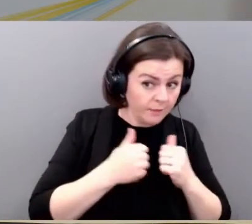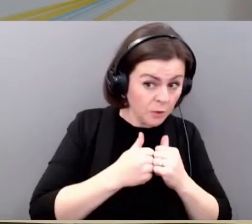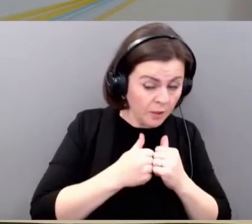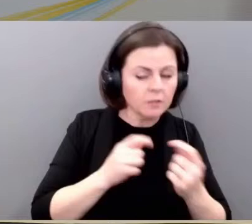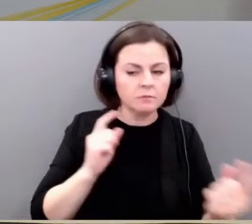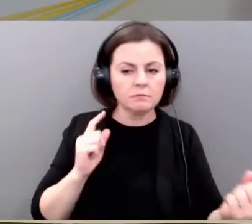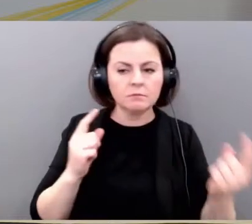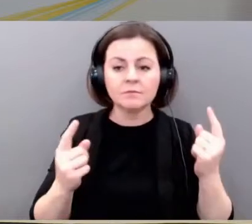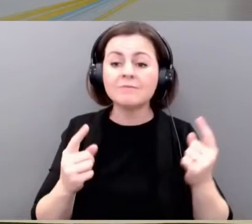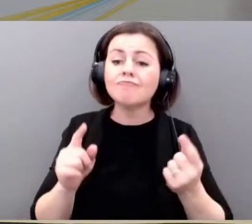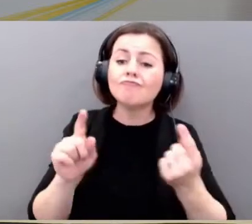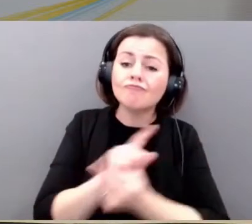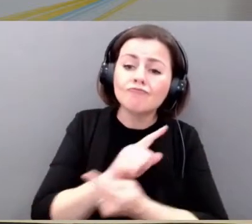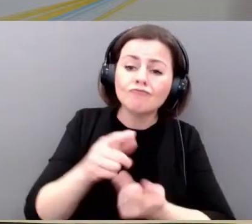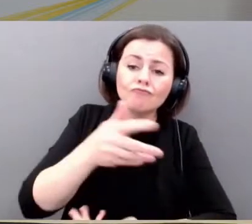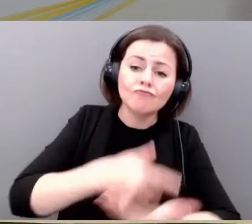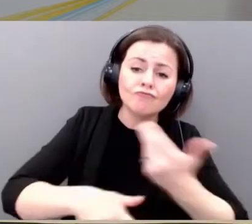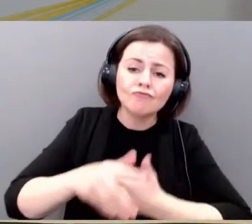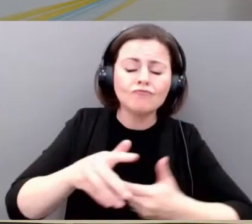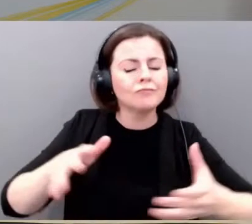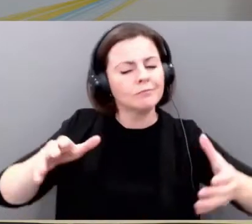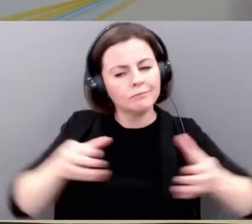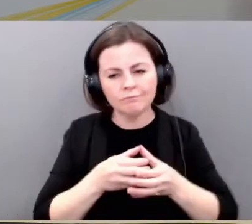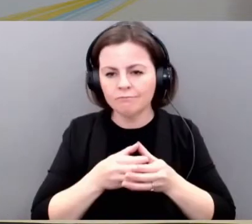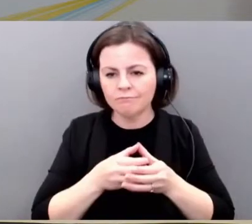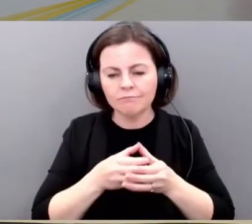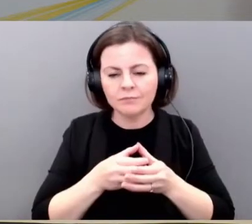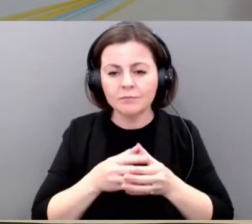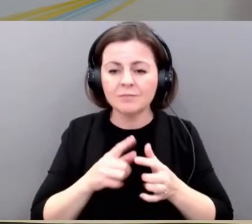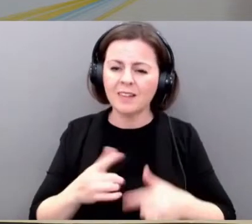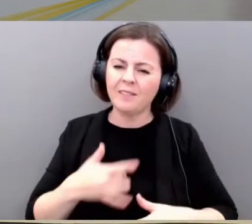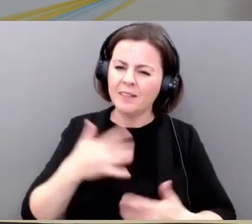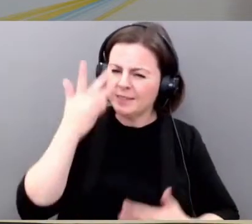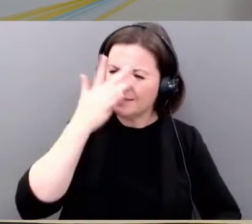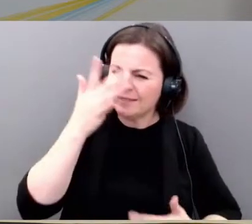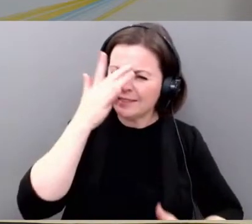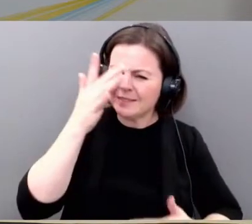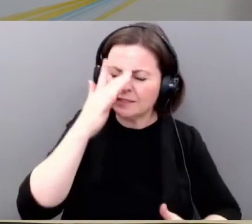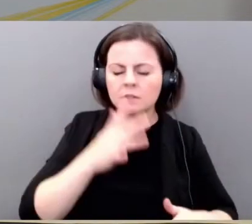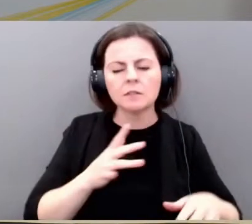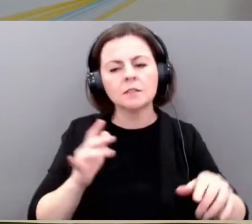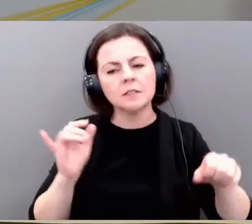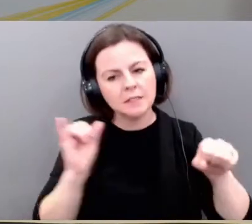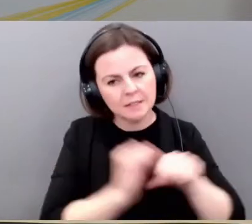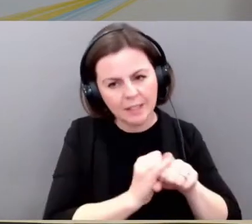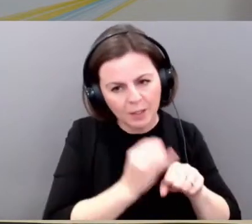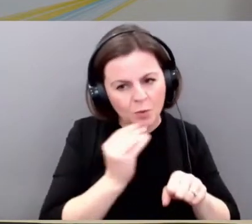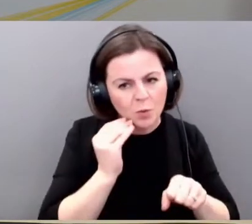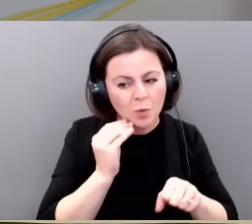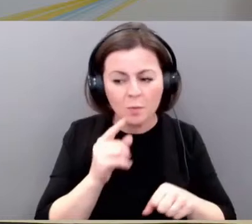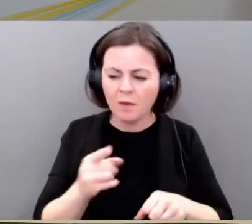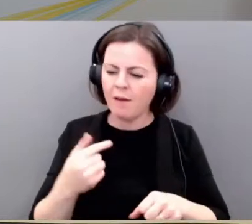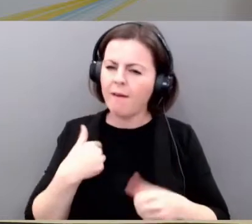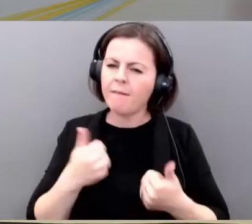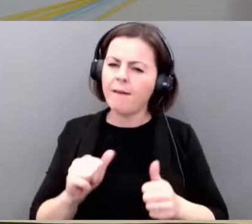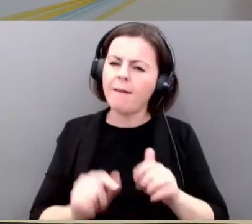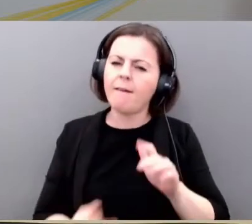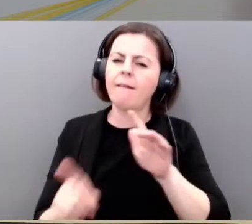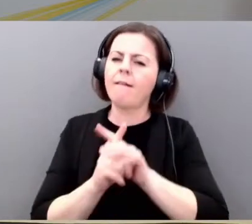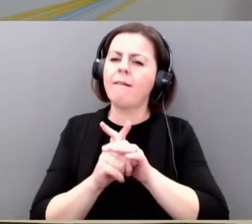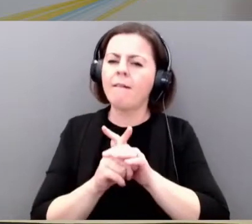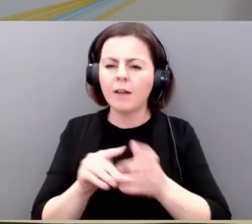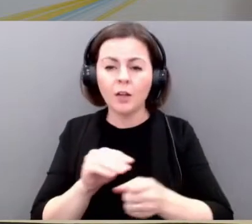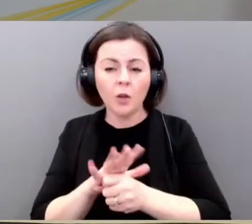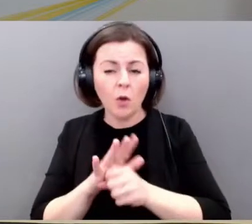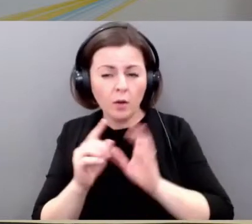contacts small, staying home when you're not feeling well, and getting tested if you develop any symptoms of COVID-19. And always, we